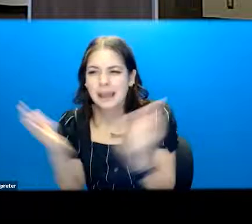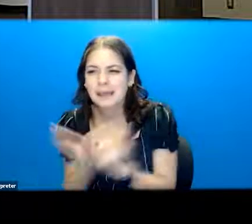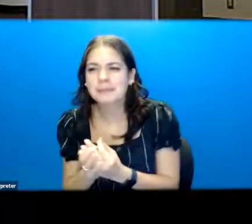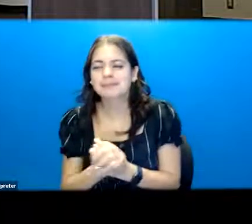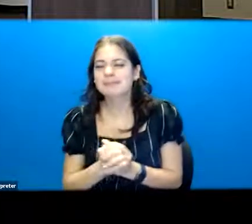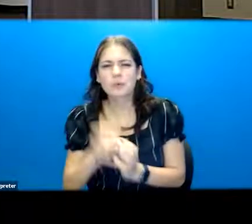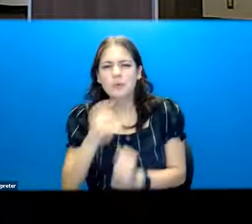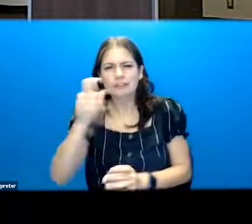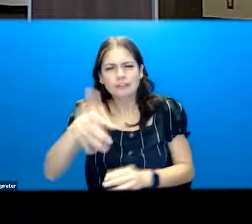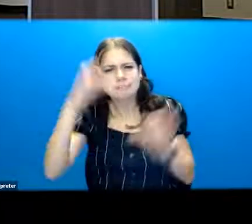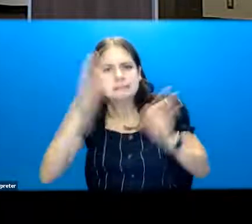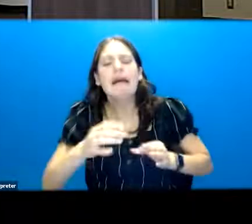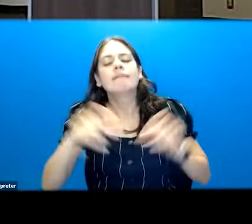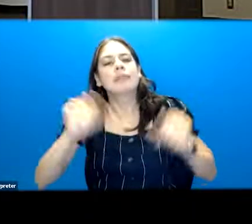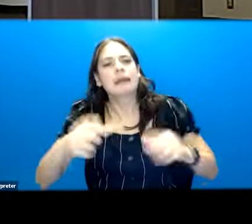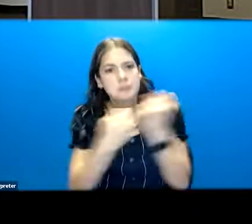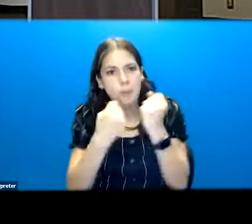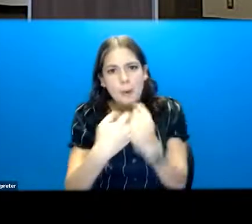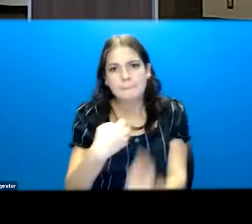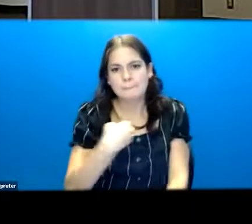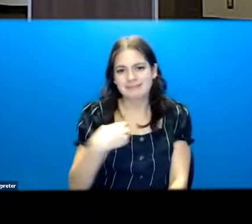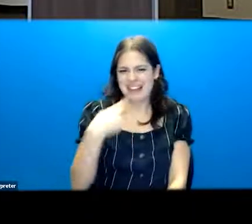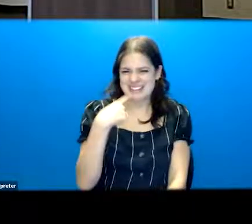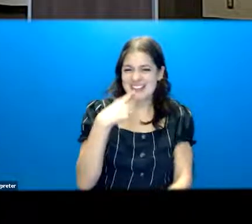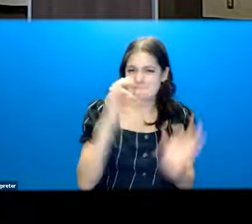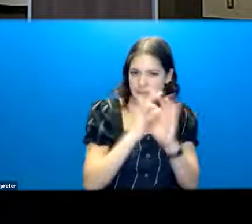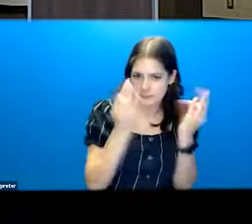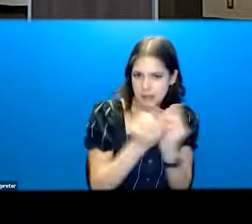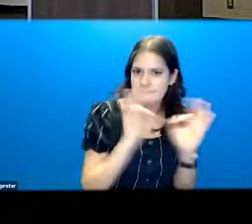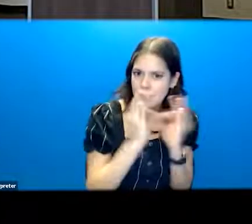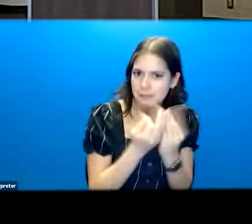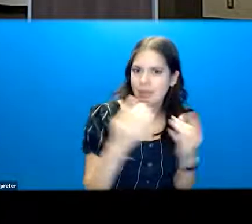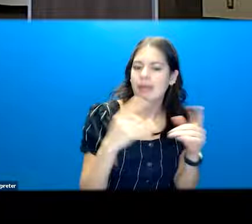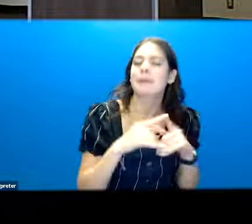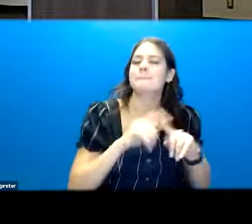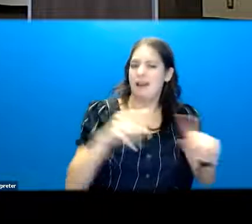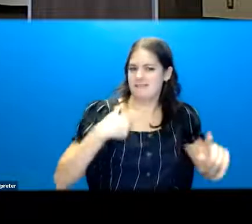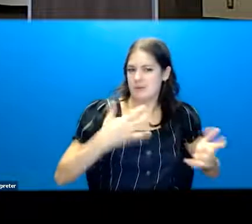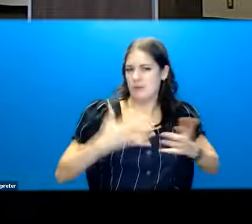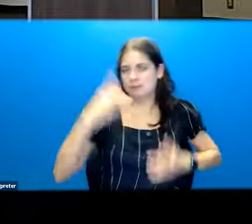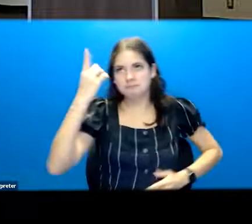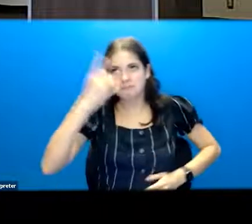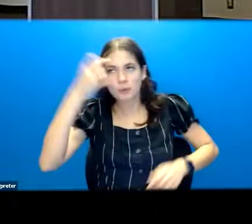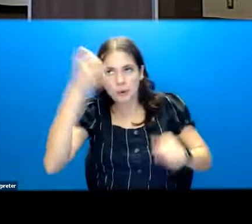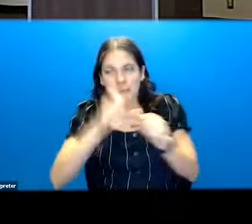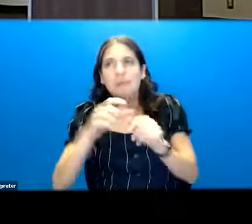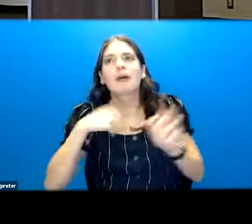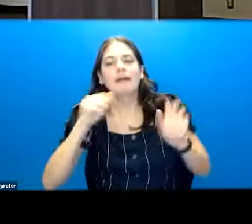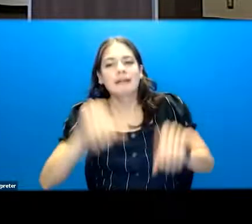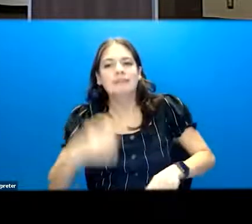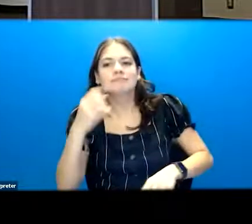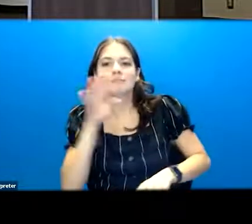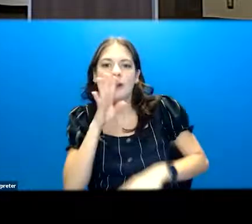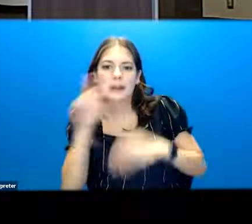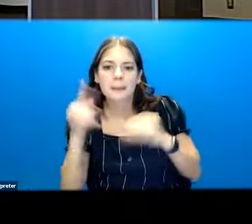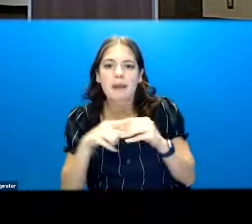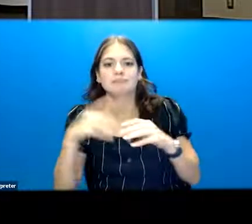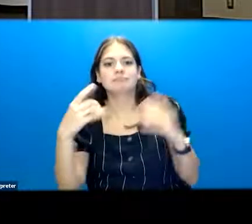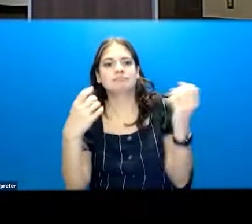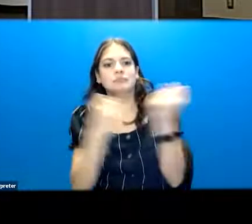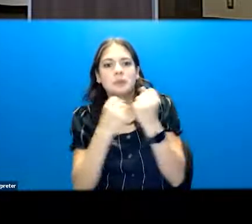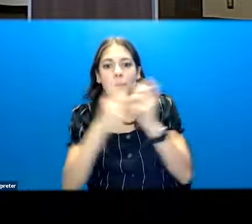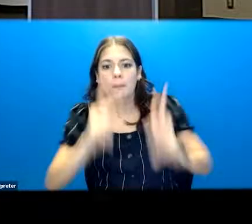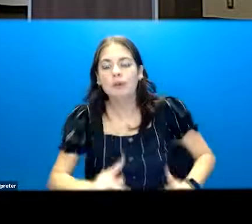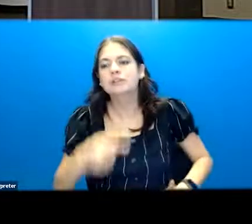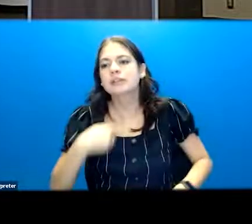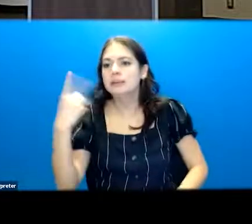support person. And so while I keep saying family members, I also want you all to think about that. I'm also talking about support persons and who an